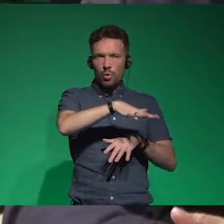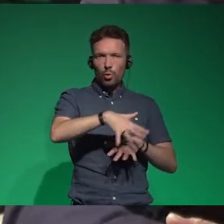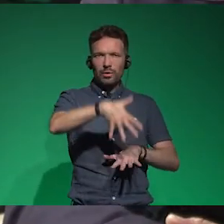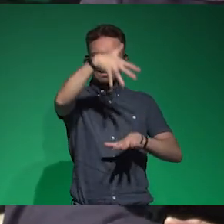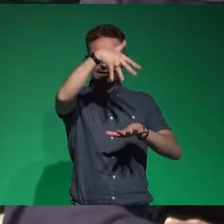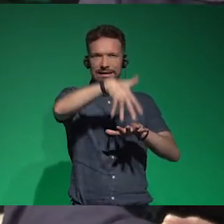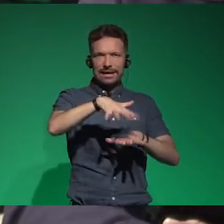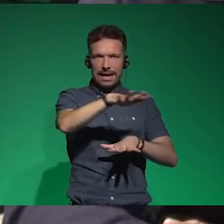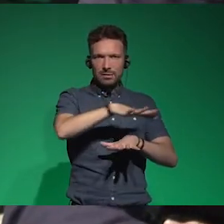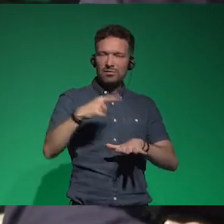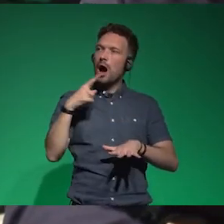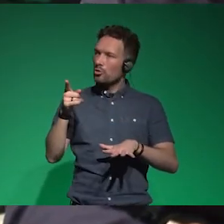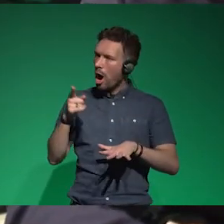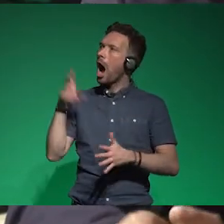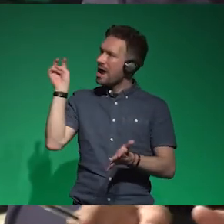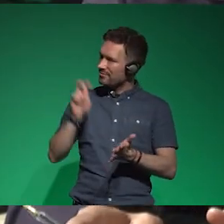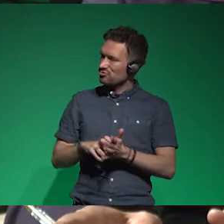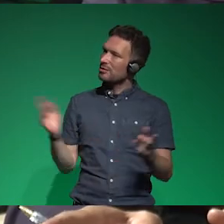they sacrificed